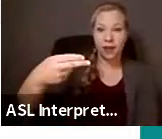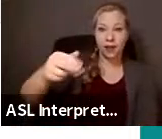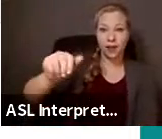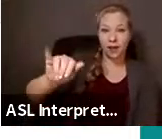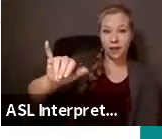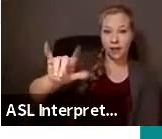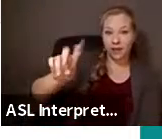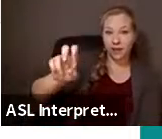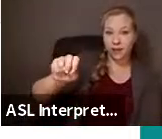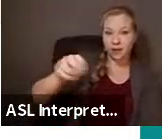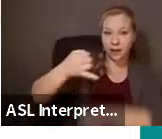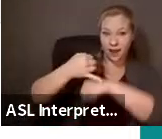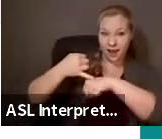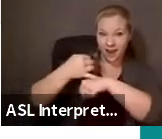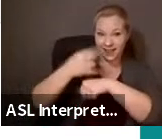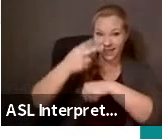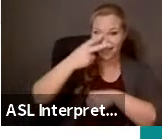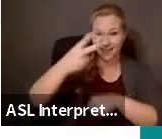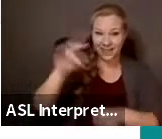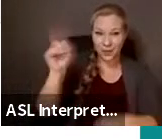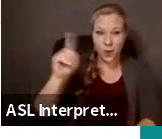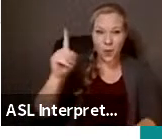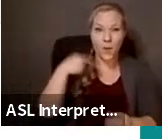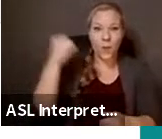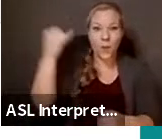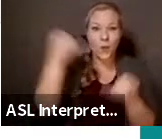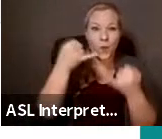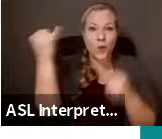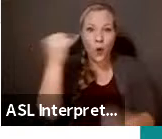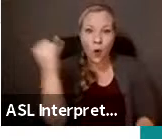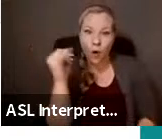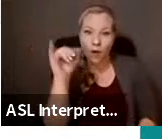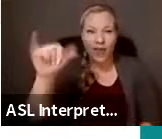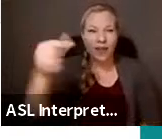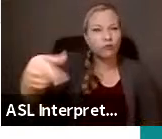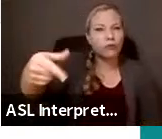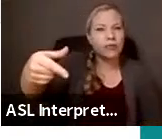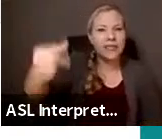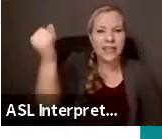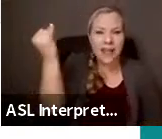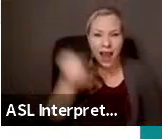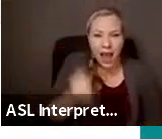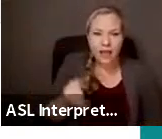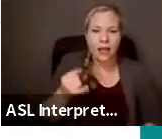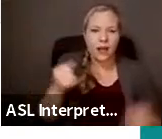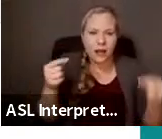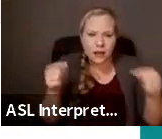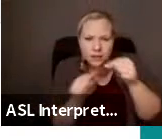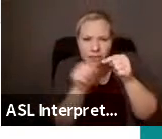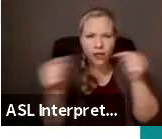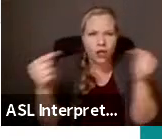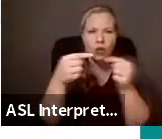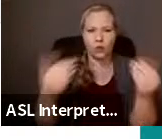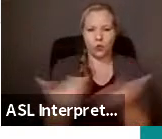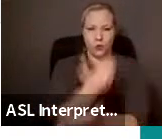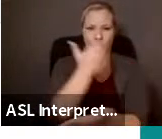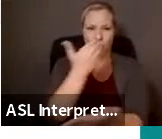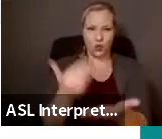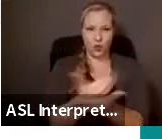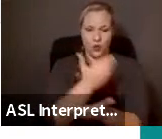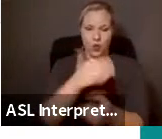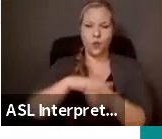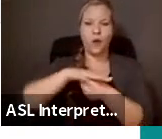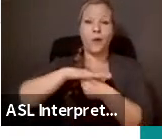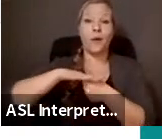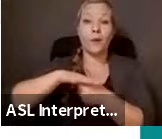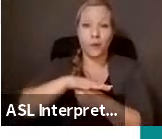the lines that we've drawn there in green are some new local roads that we'll be rebuilding. And then